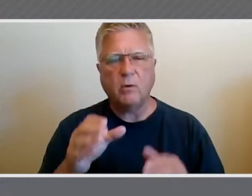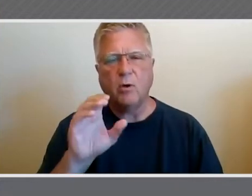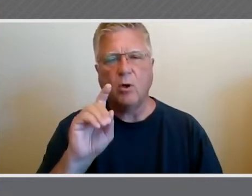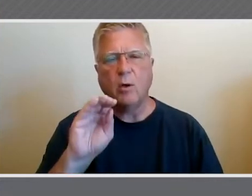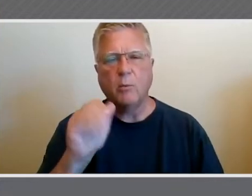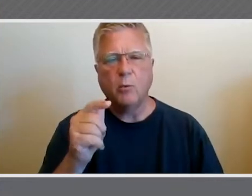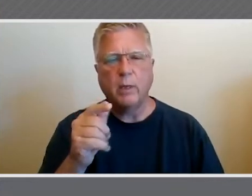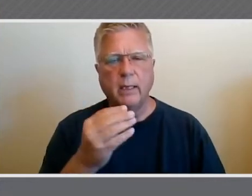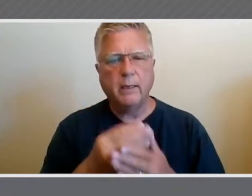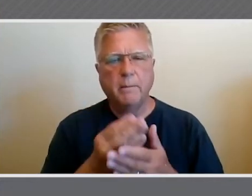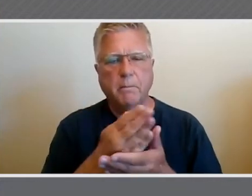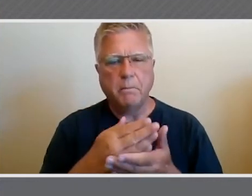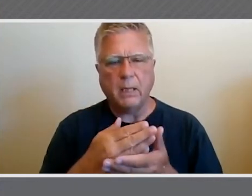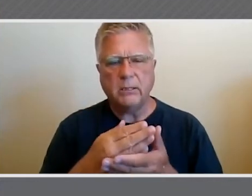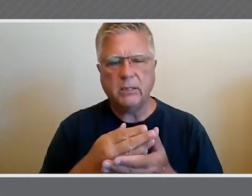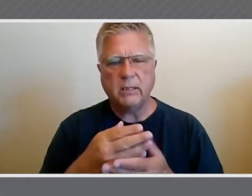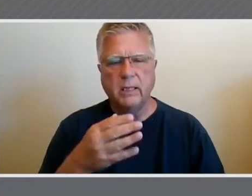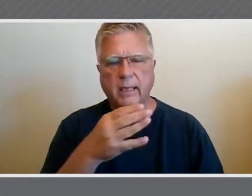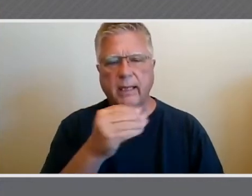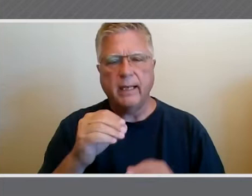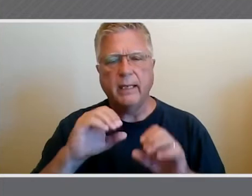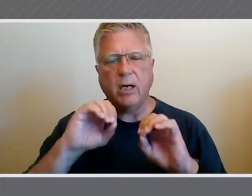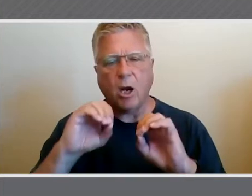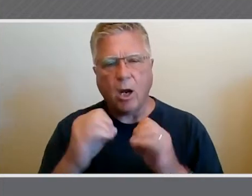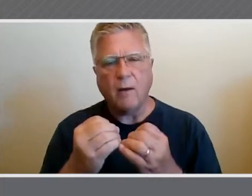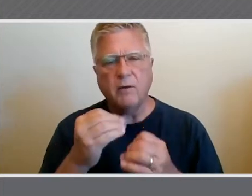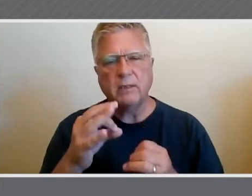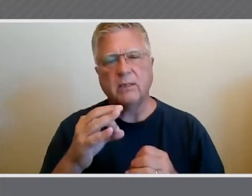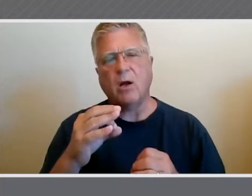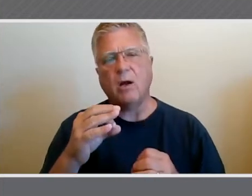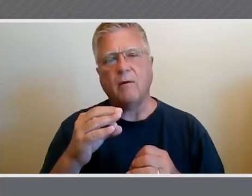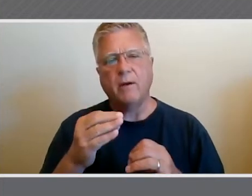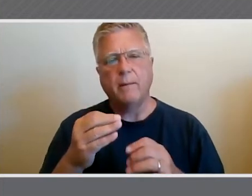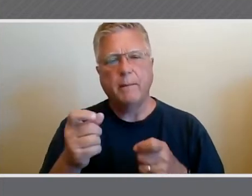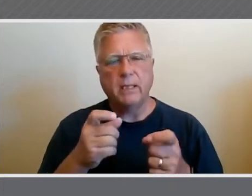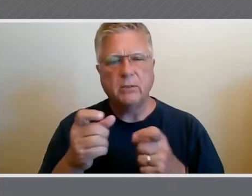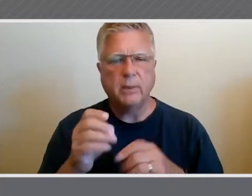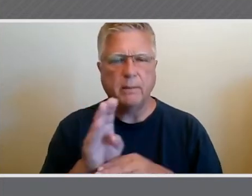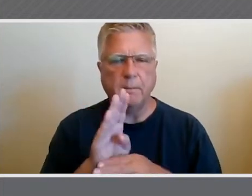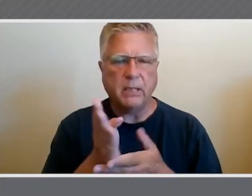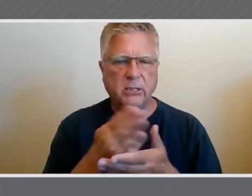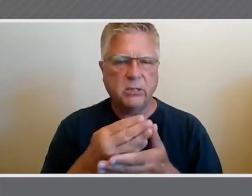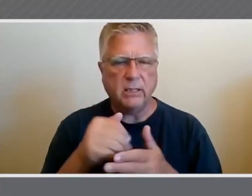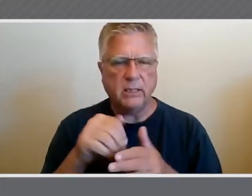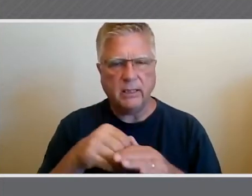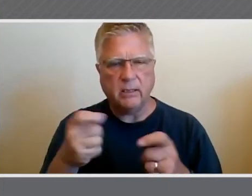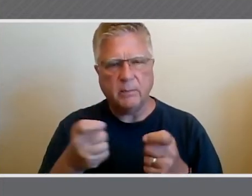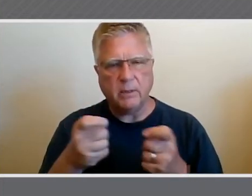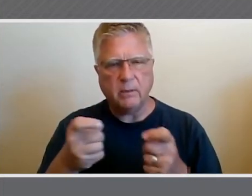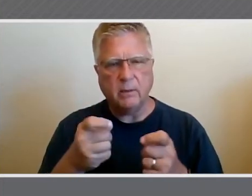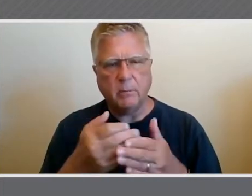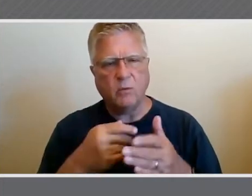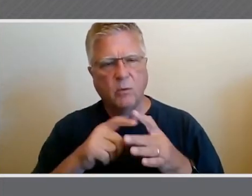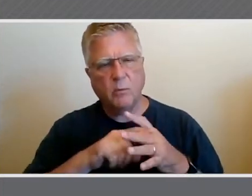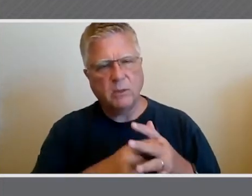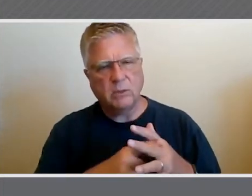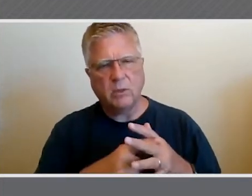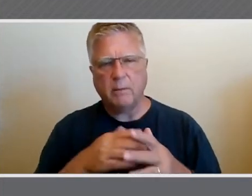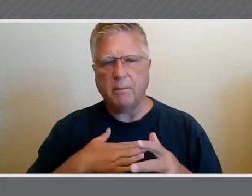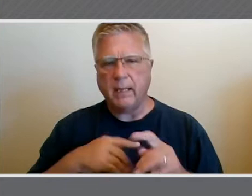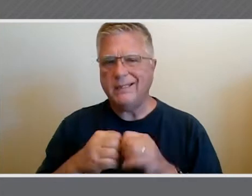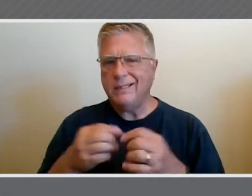of Management and Budget in the Mayor's Administration. Before we kick off, I want to thank my team is on the call here